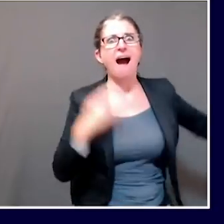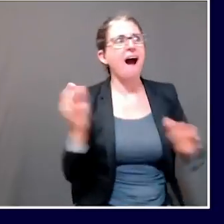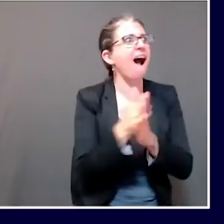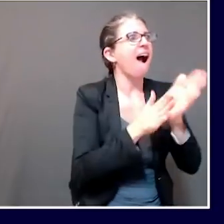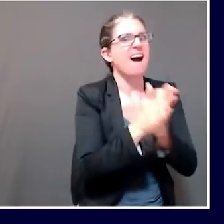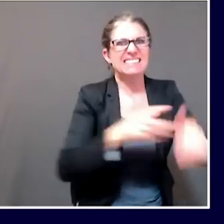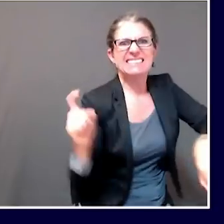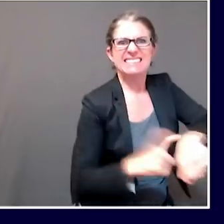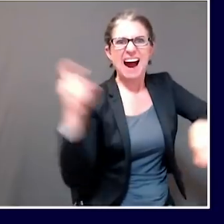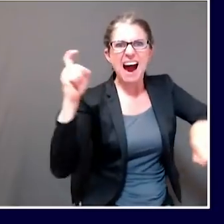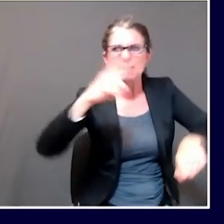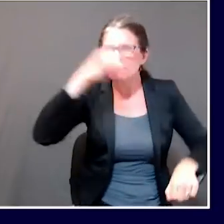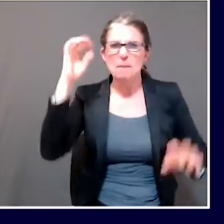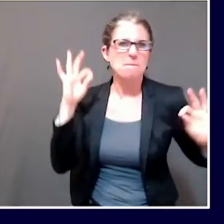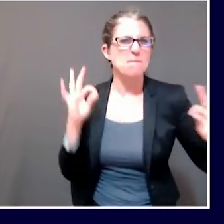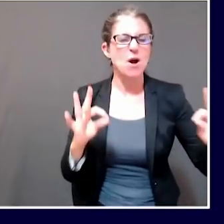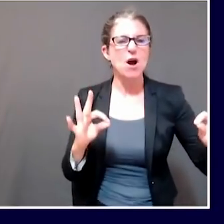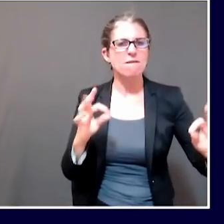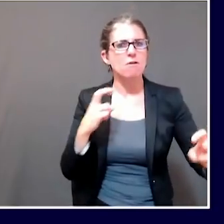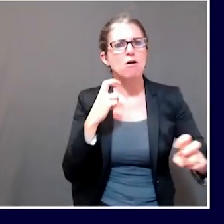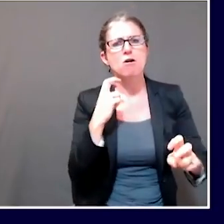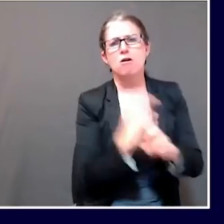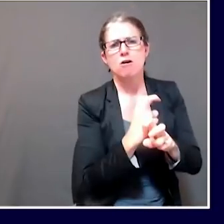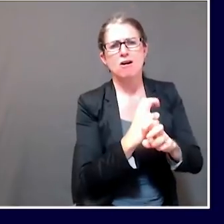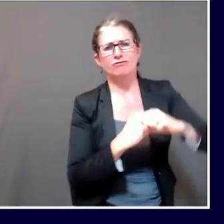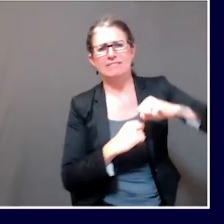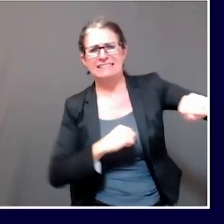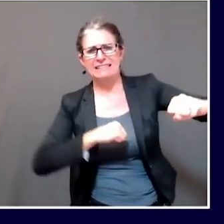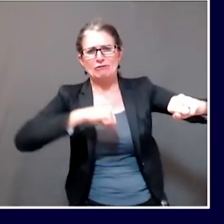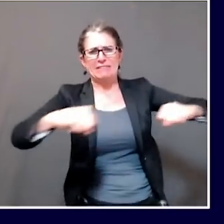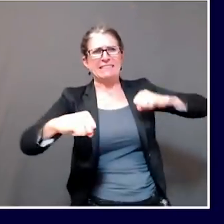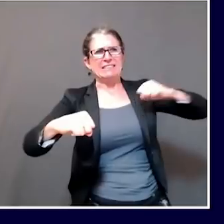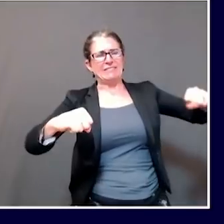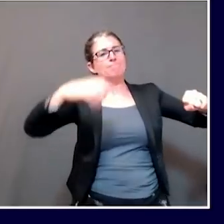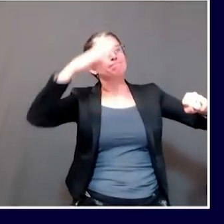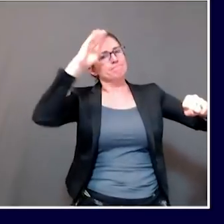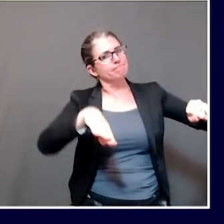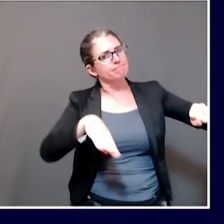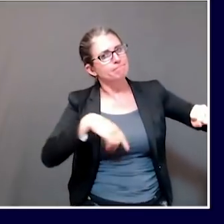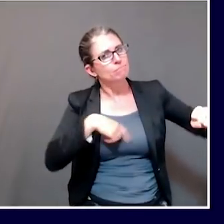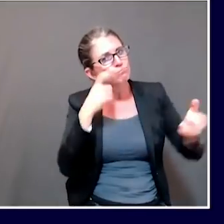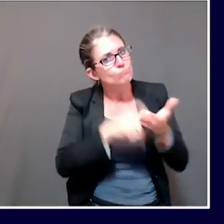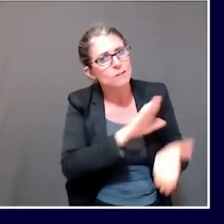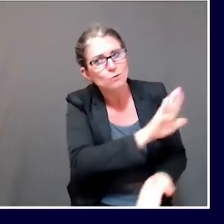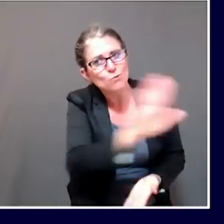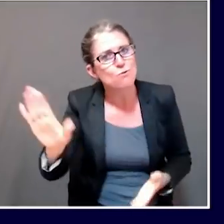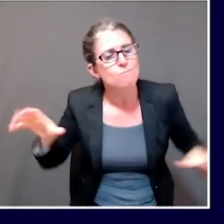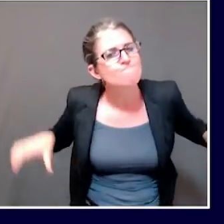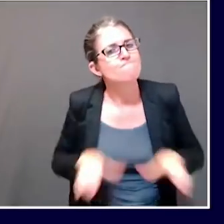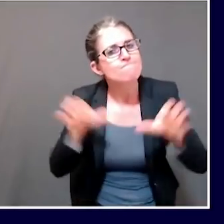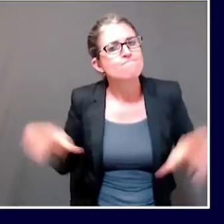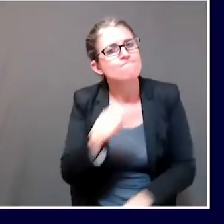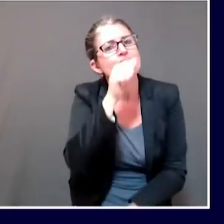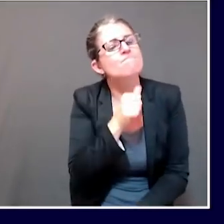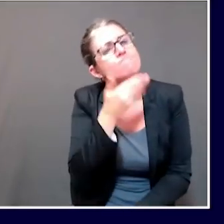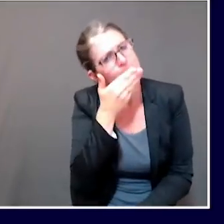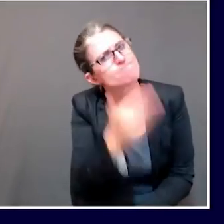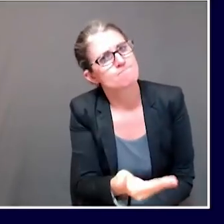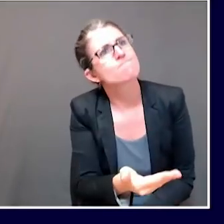fun. Let me be the first to acknowledge that. To me, it's like being on a